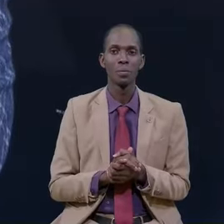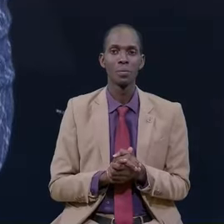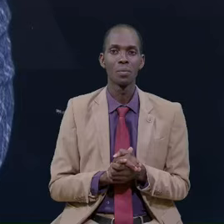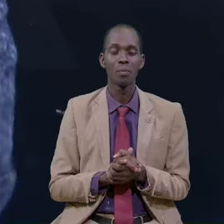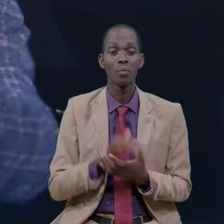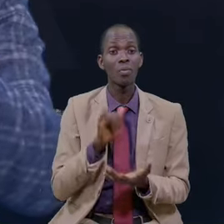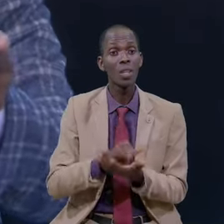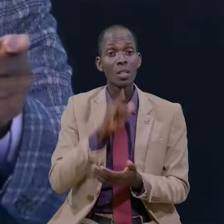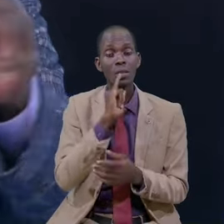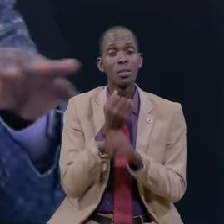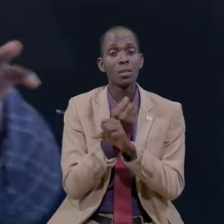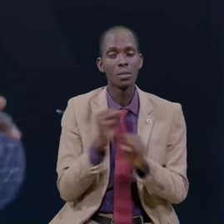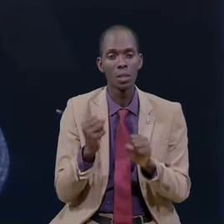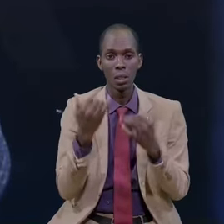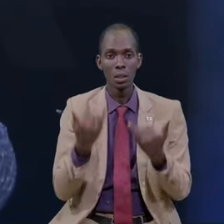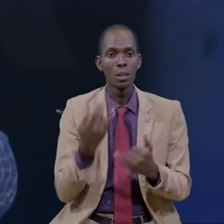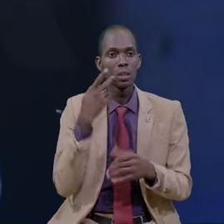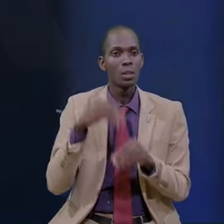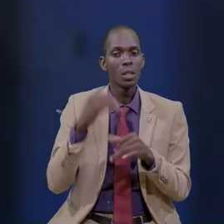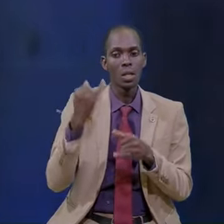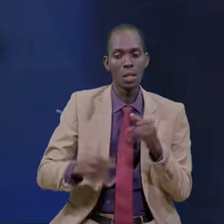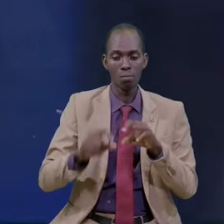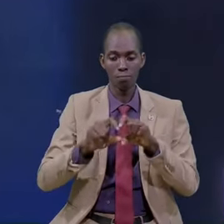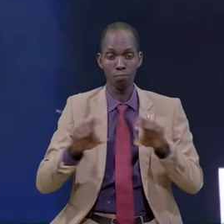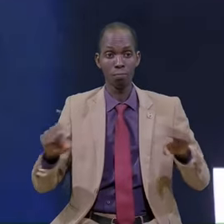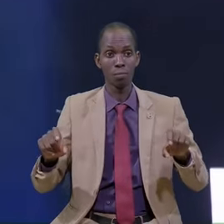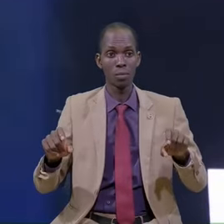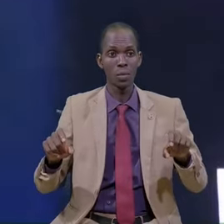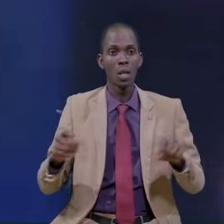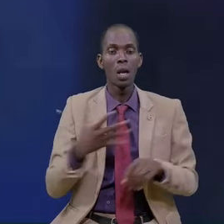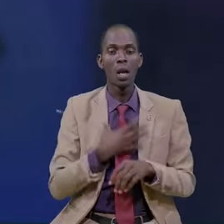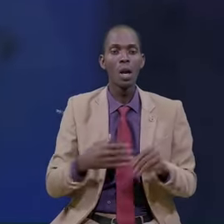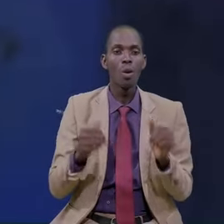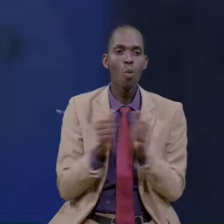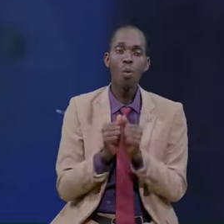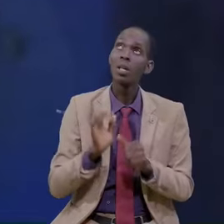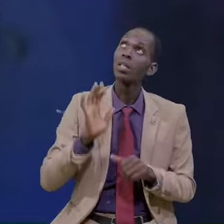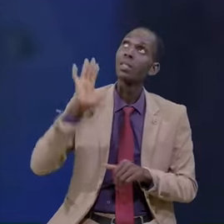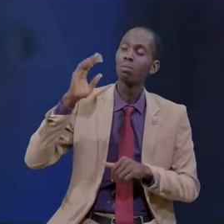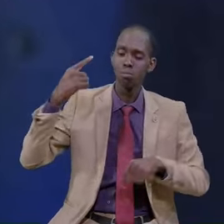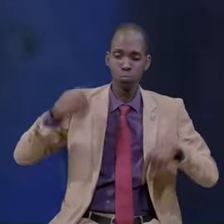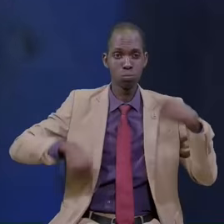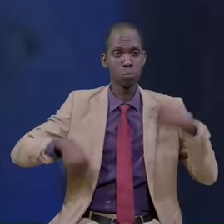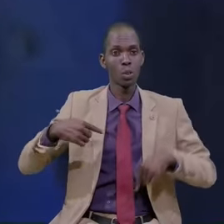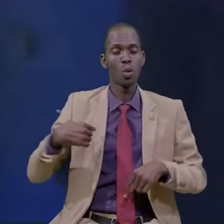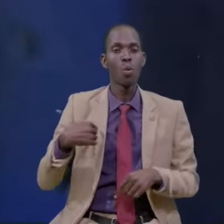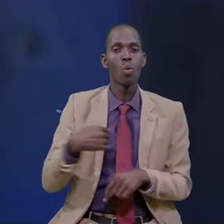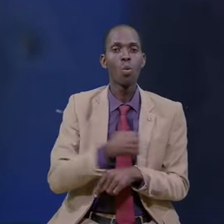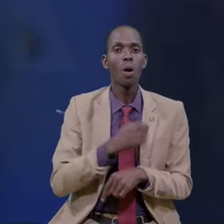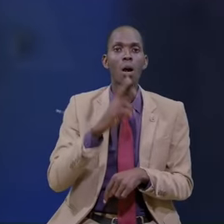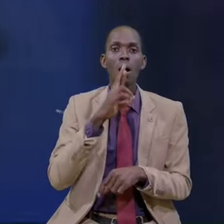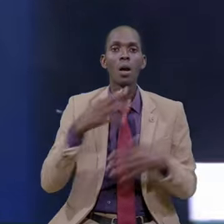that's salvation now look at the part here and with his strives we are